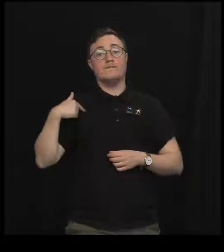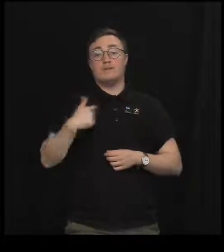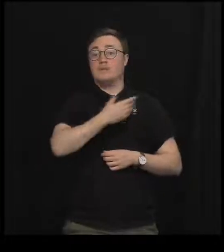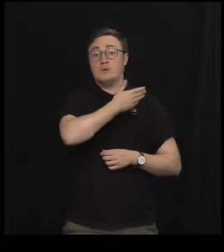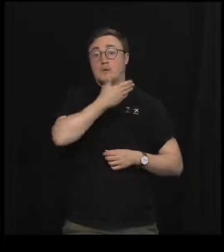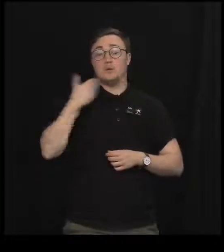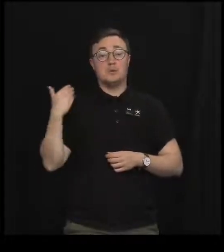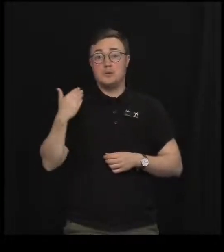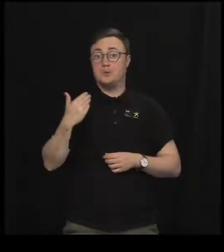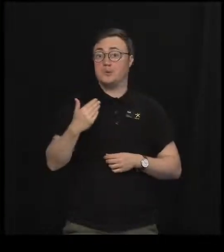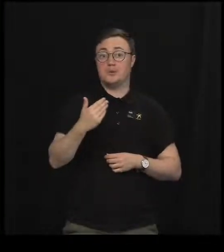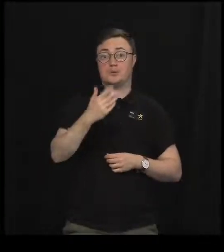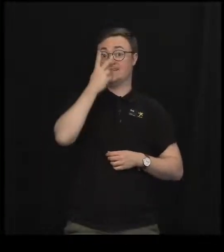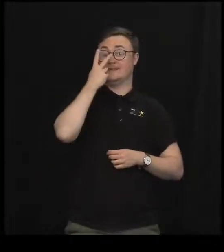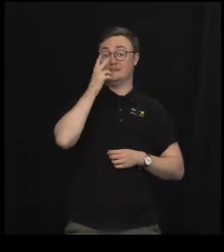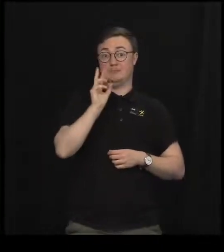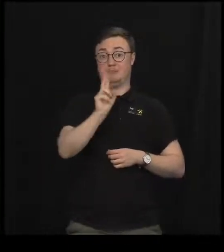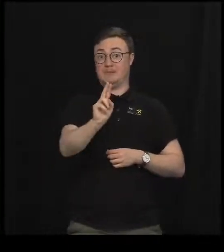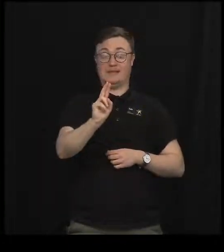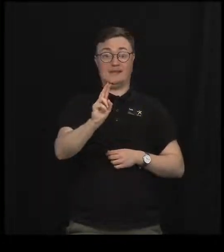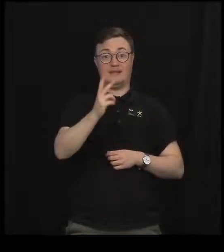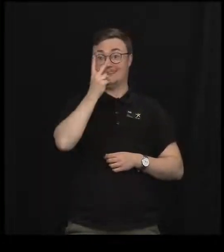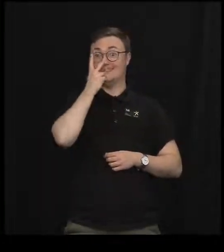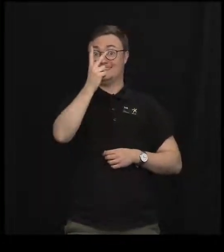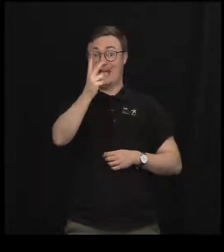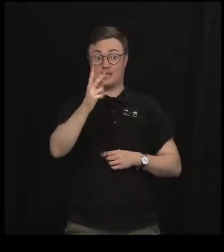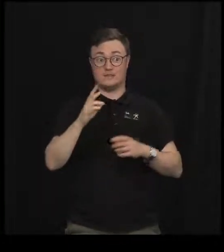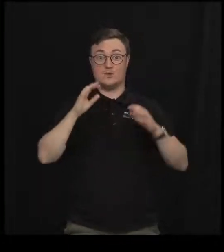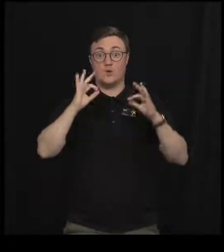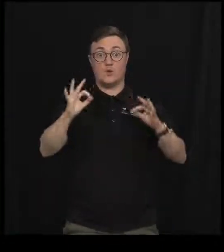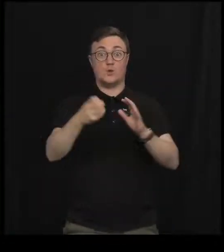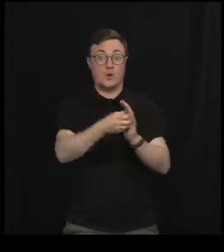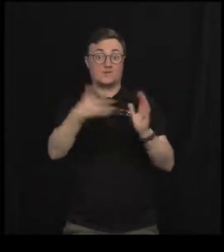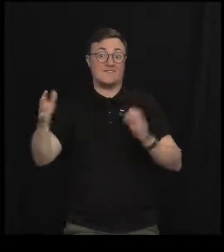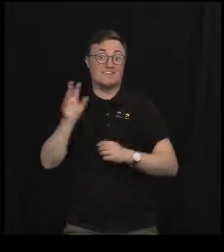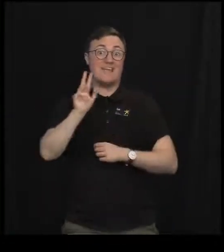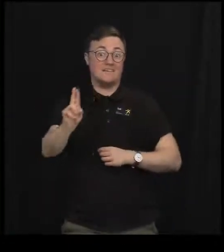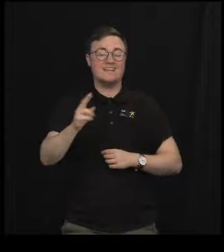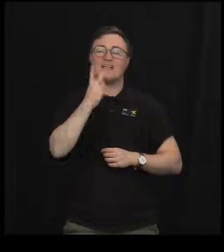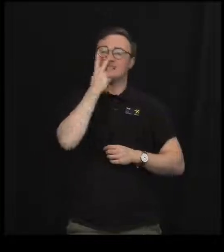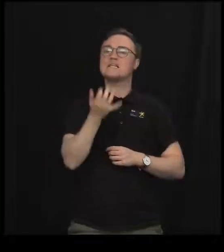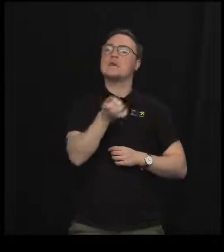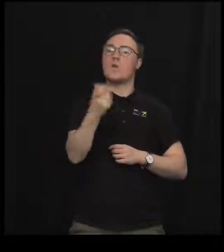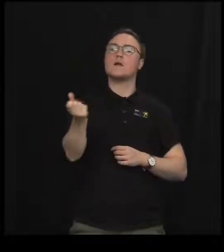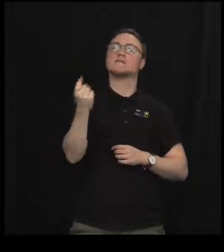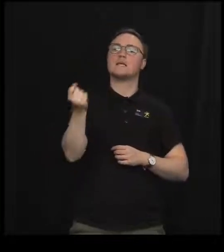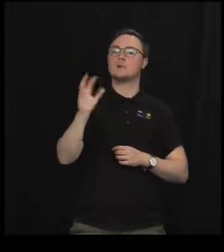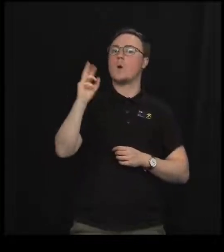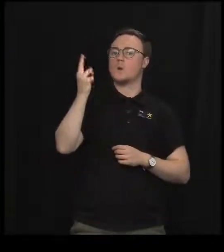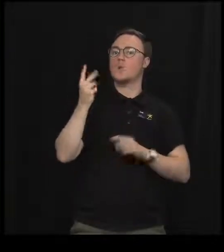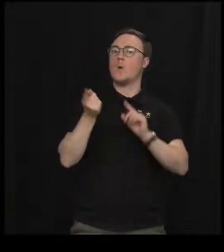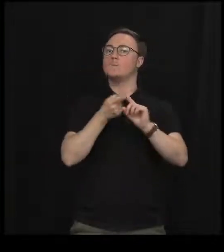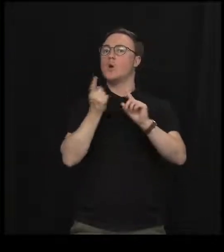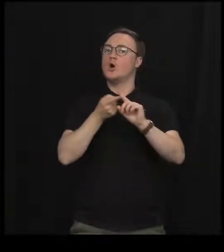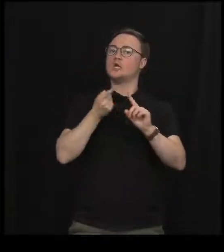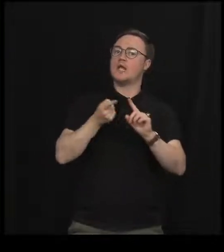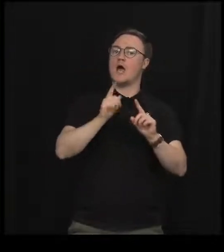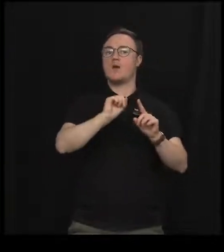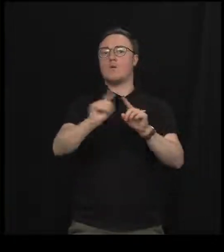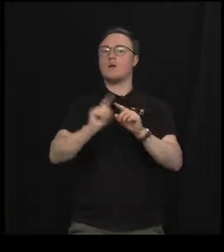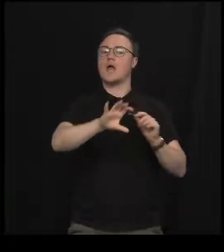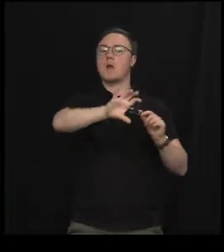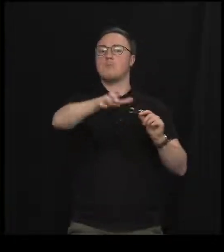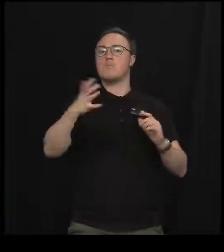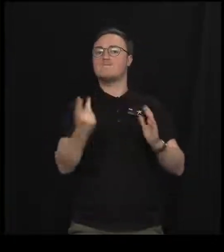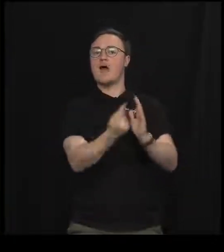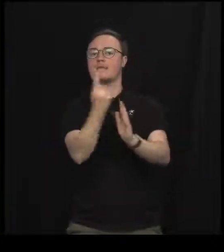how deeply that crisis will impact on children. We're starting to see some signals. We're starting to see some data points. It's going to get a lot worse